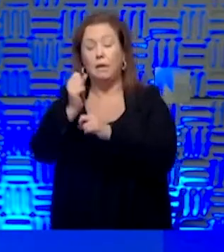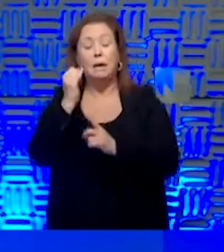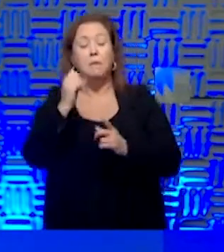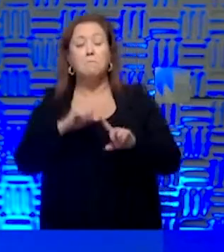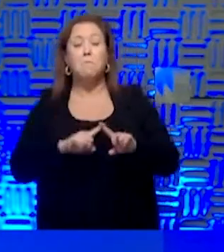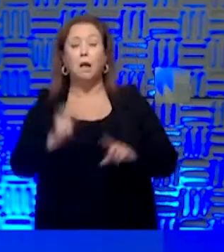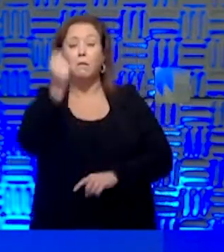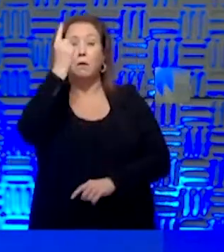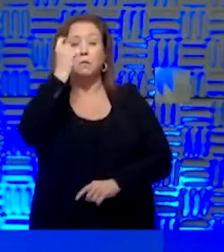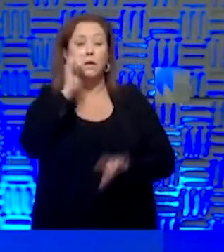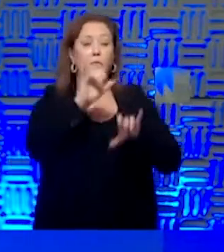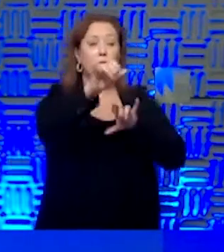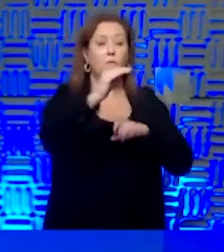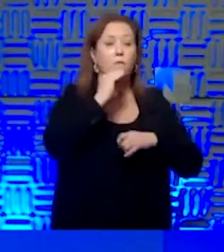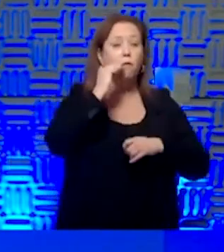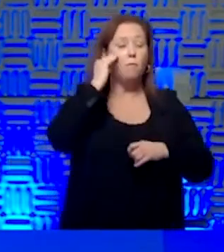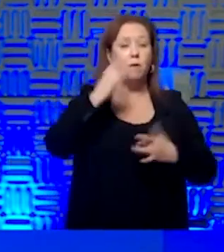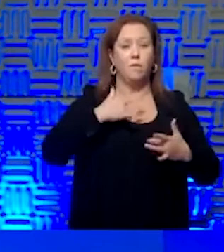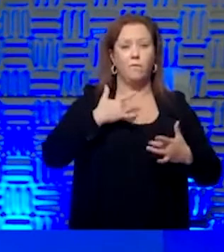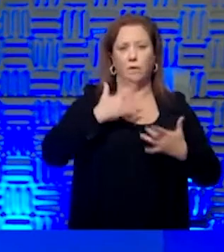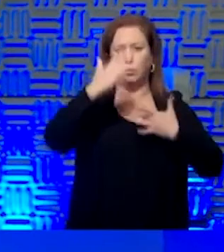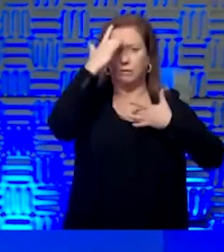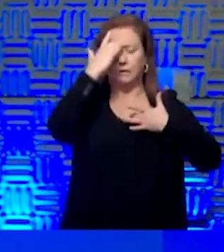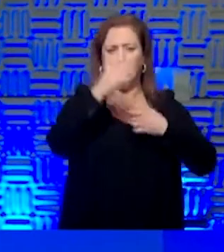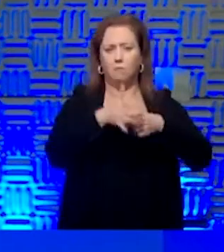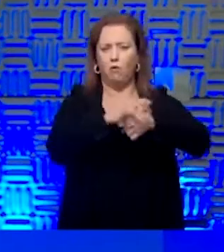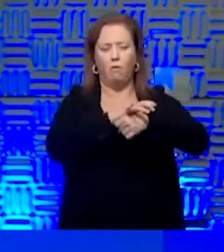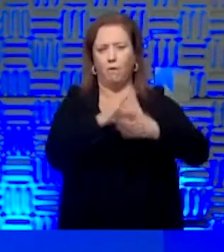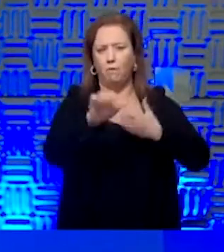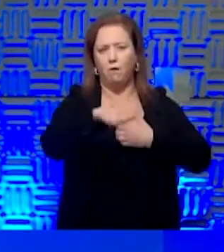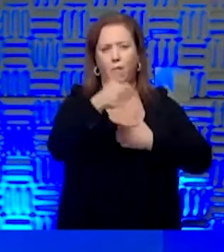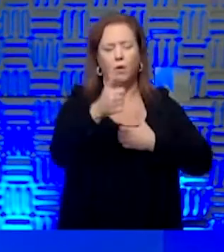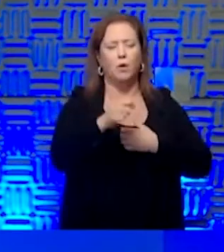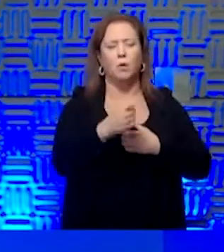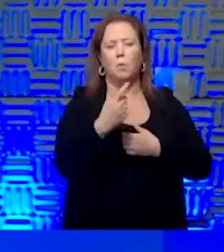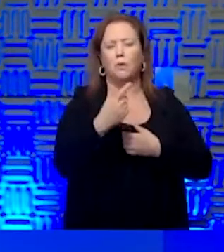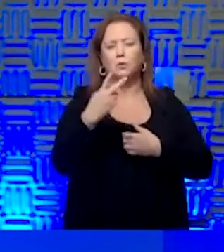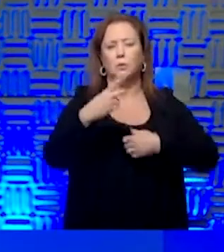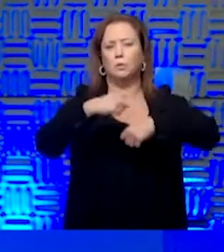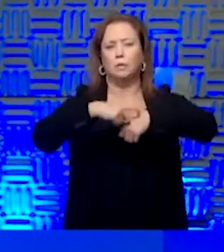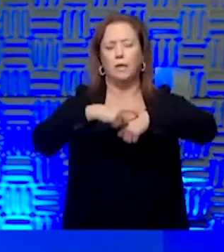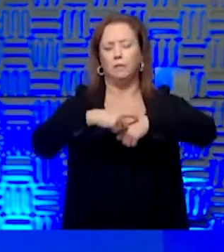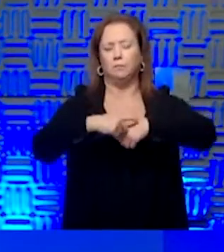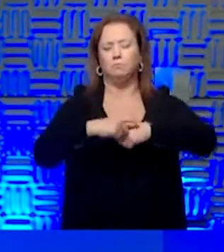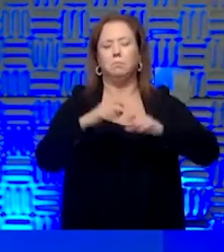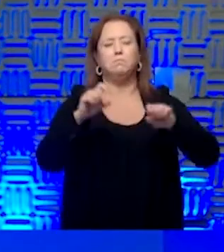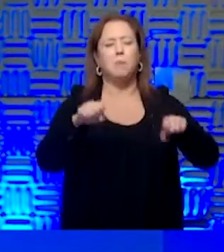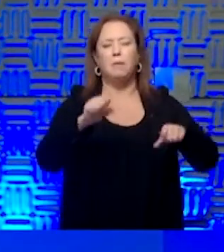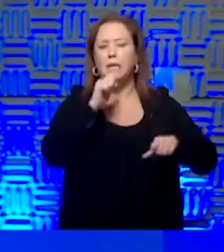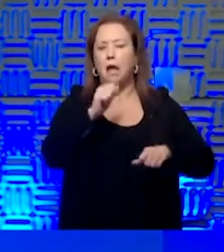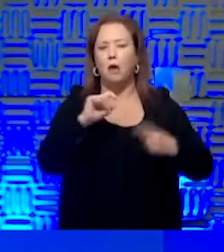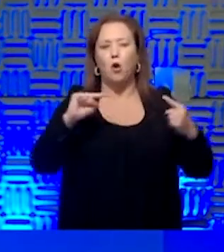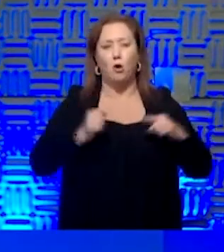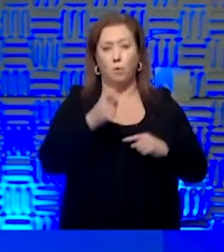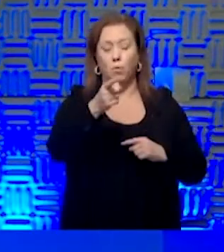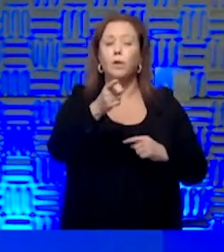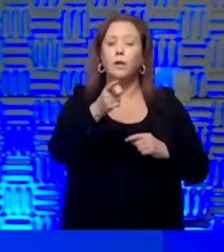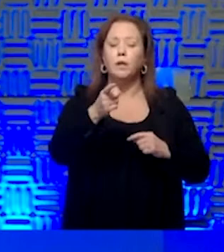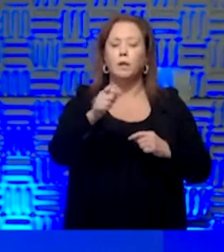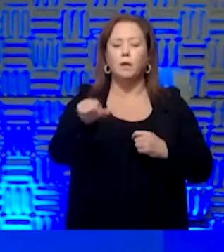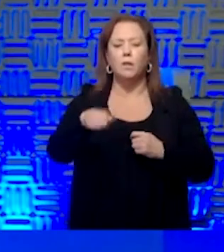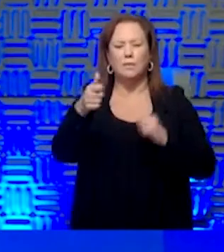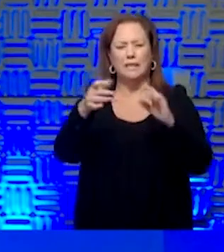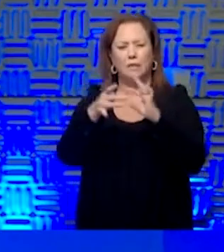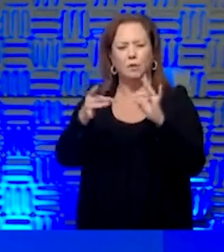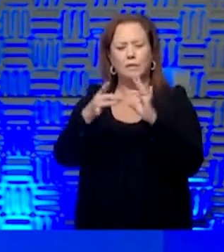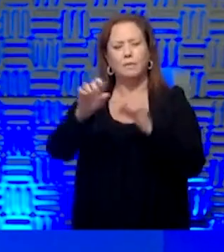home and you think you have COVID or you have another illness, 1 or 2 doses is probably not going to harm you. And there was even a statement